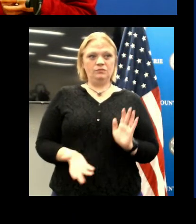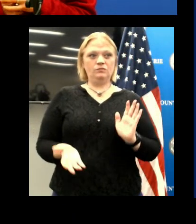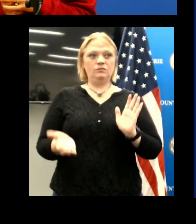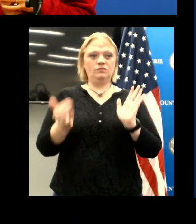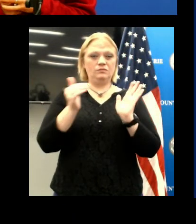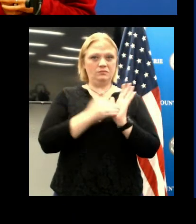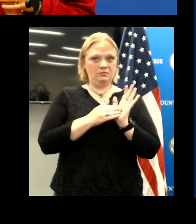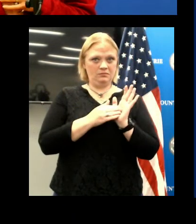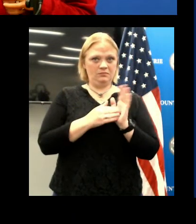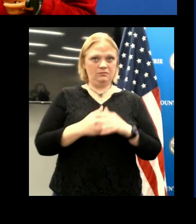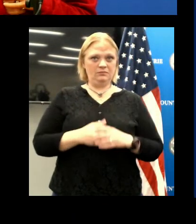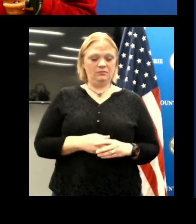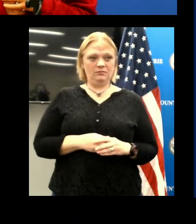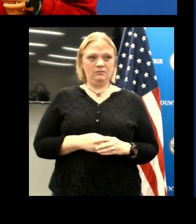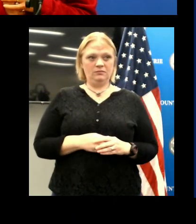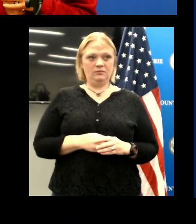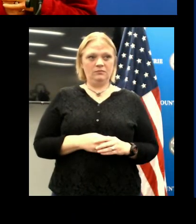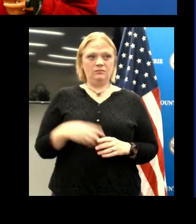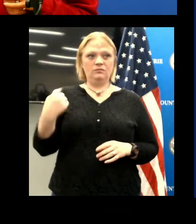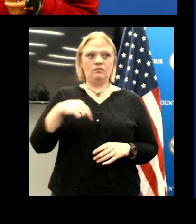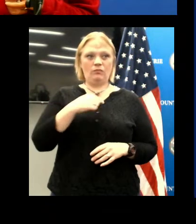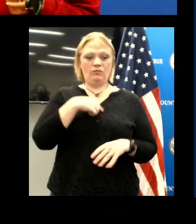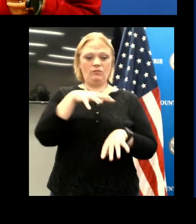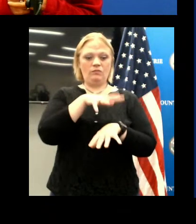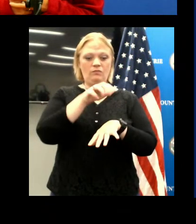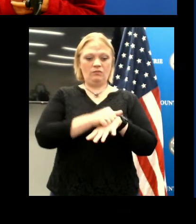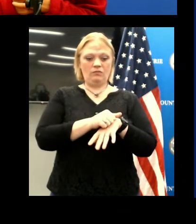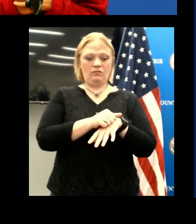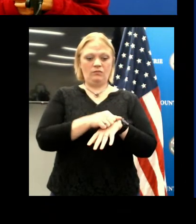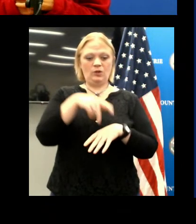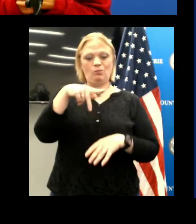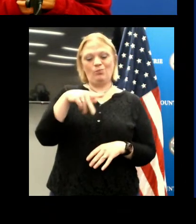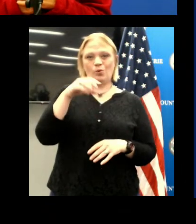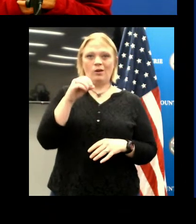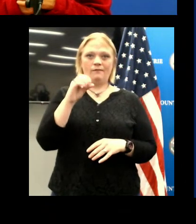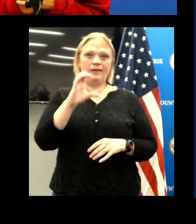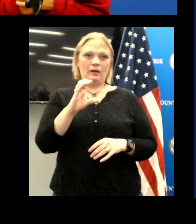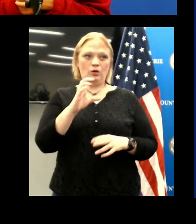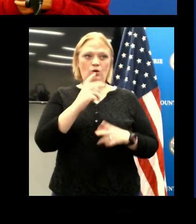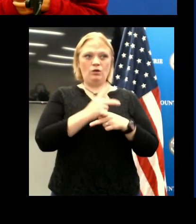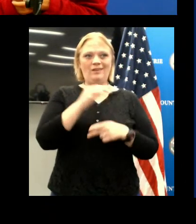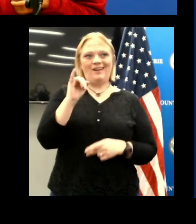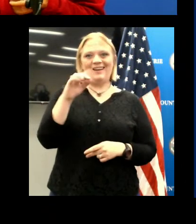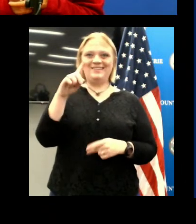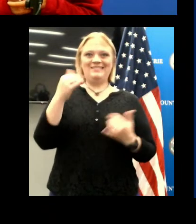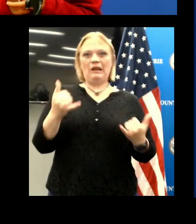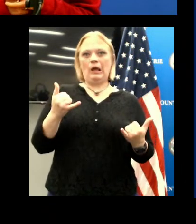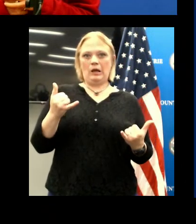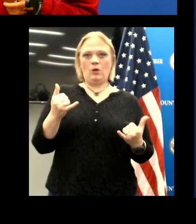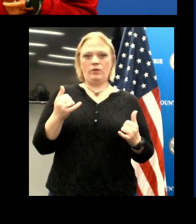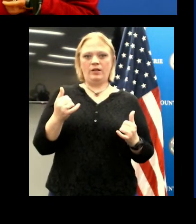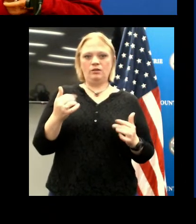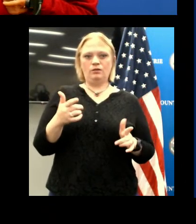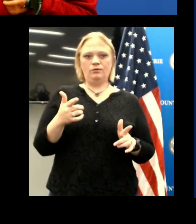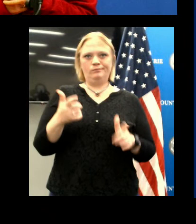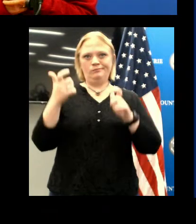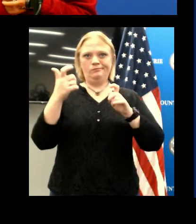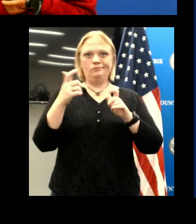mentioned earlier, that we are reserving the point of care test, the ID Now test, for